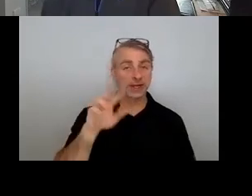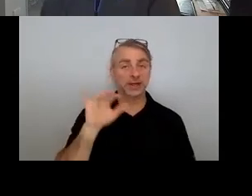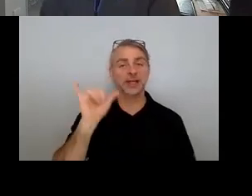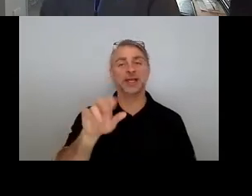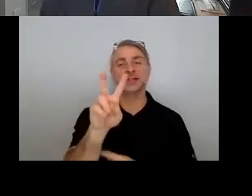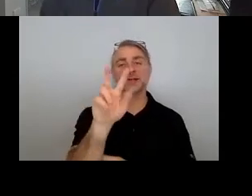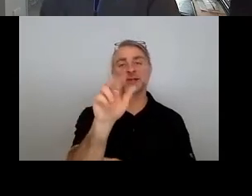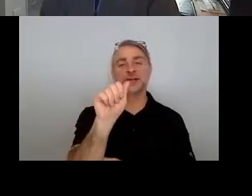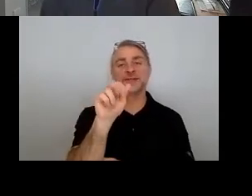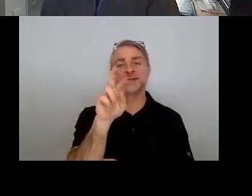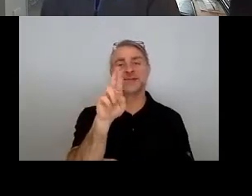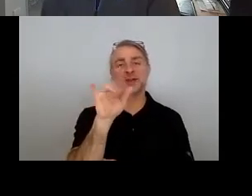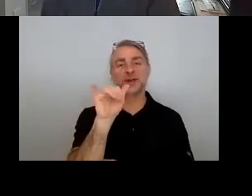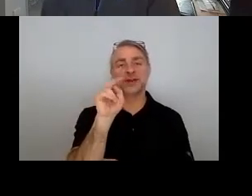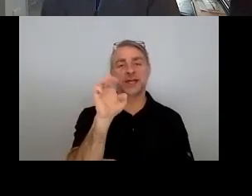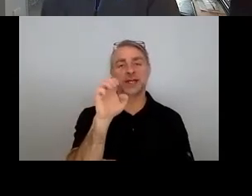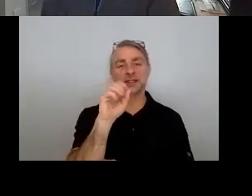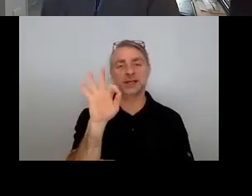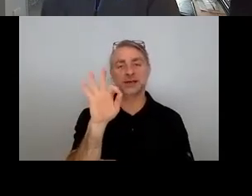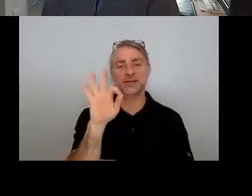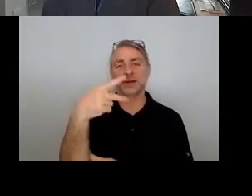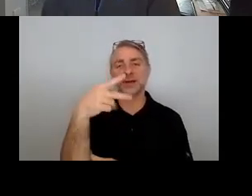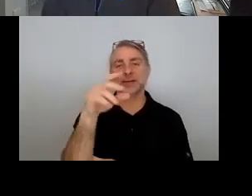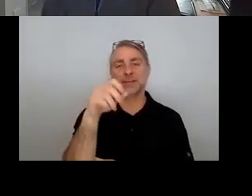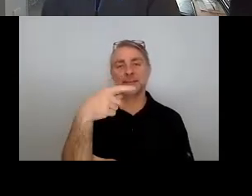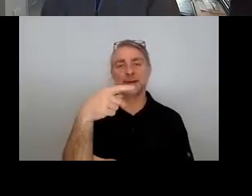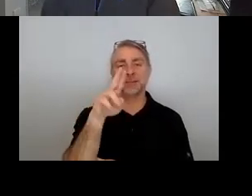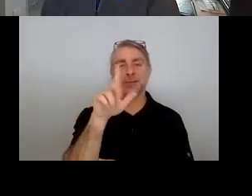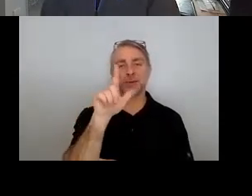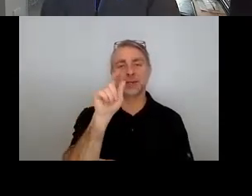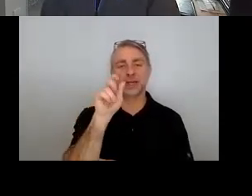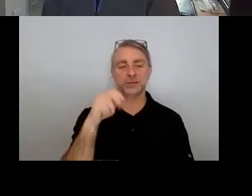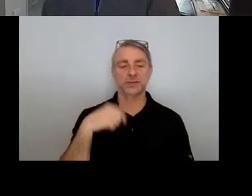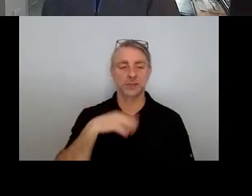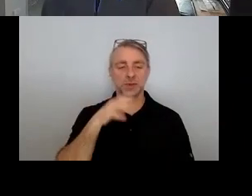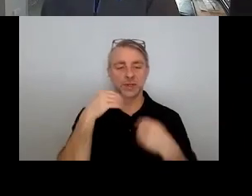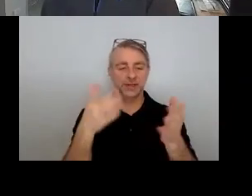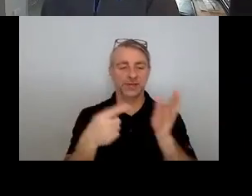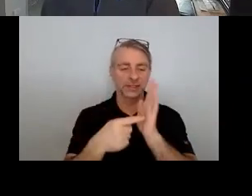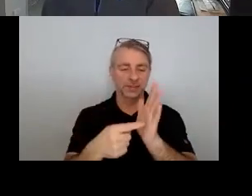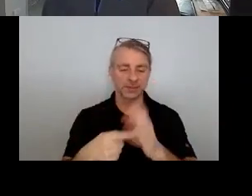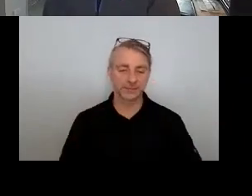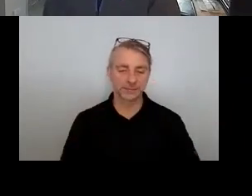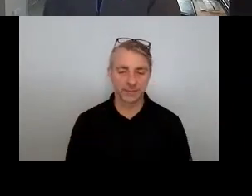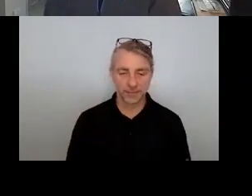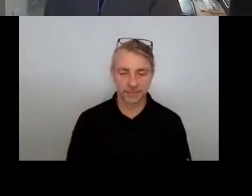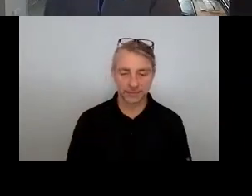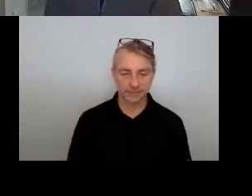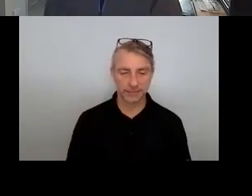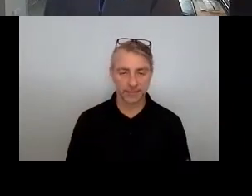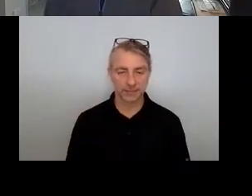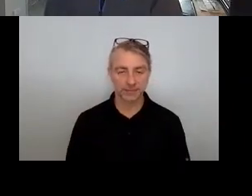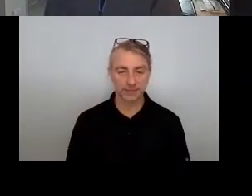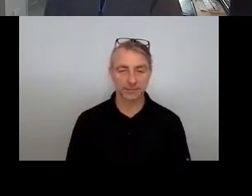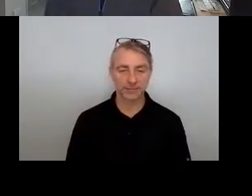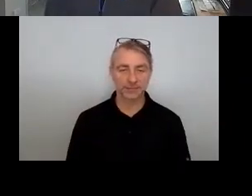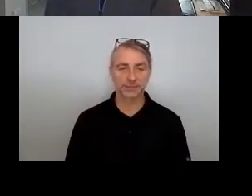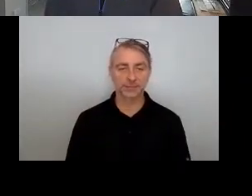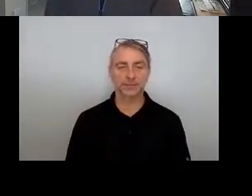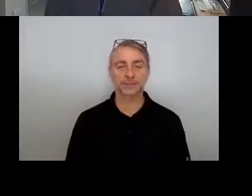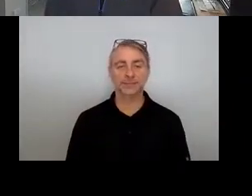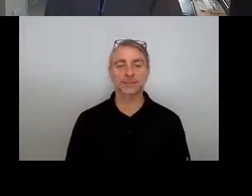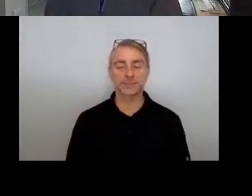effects. And I'll walk through an example of doing that too. All right, so let's revisit